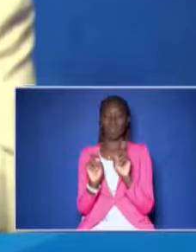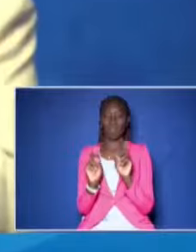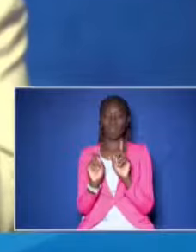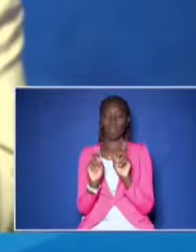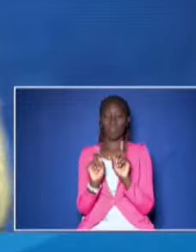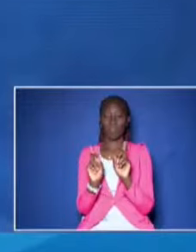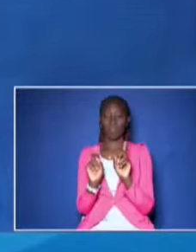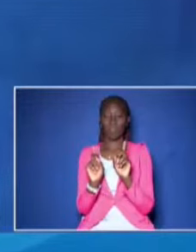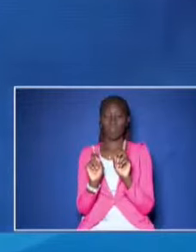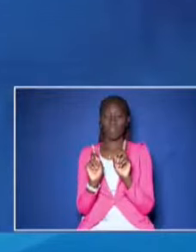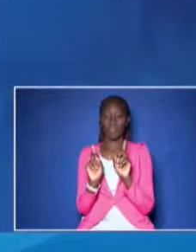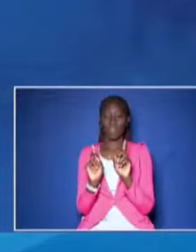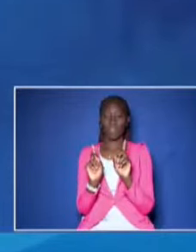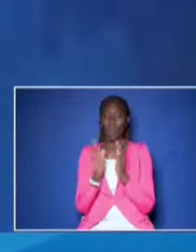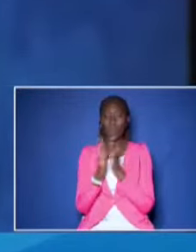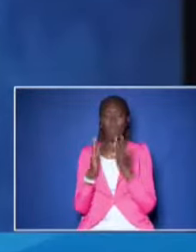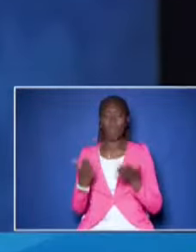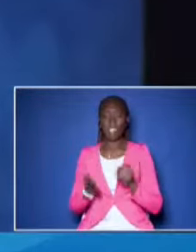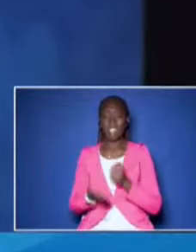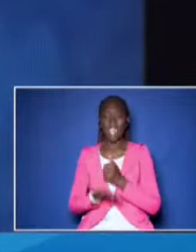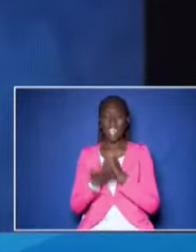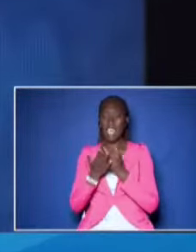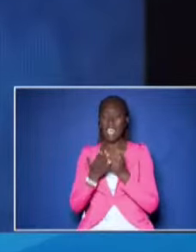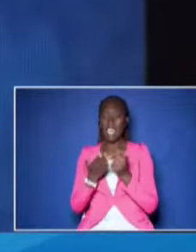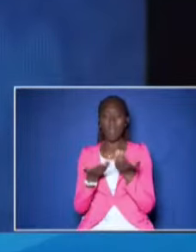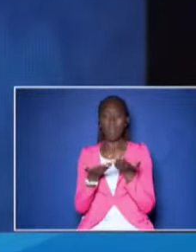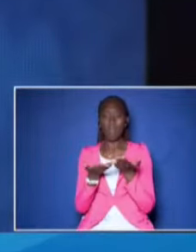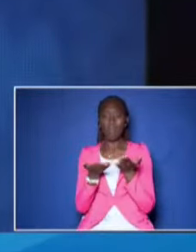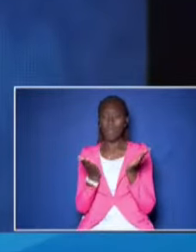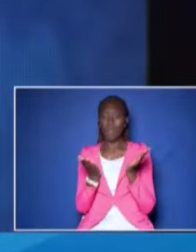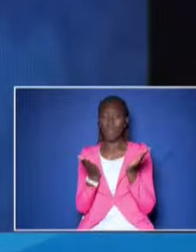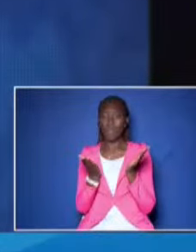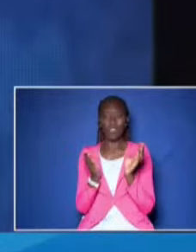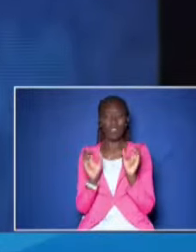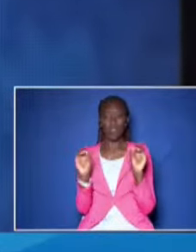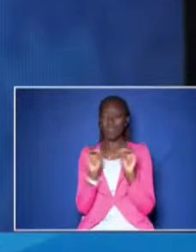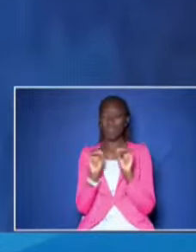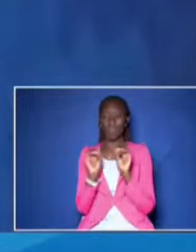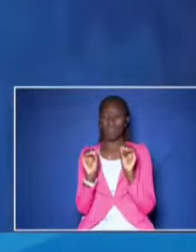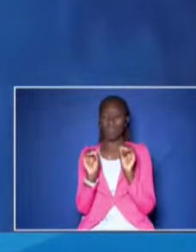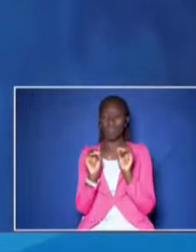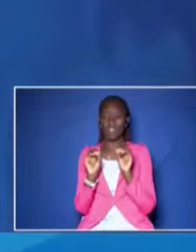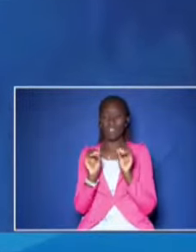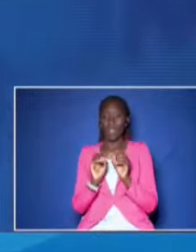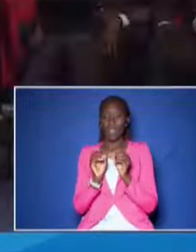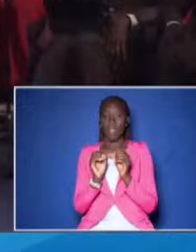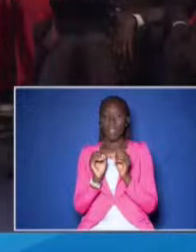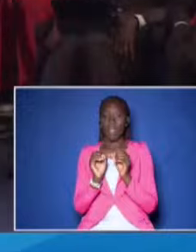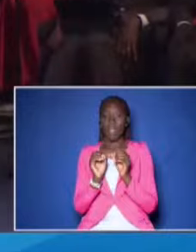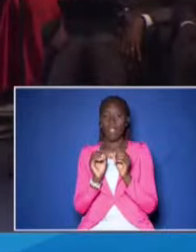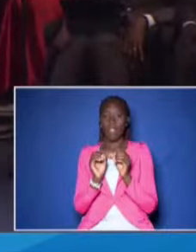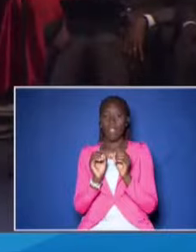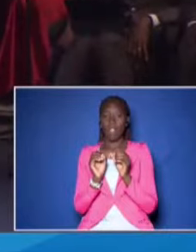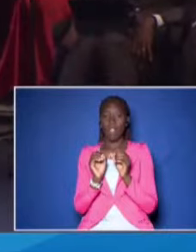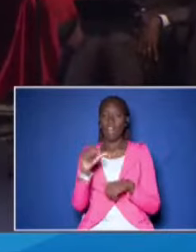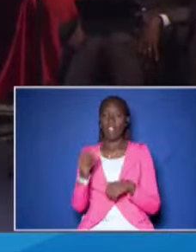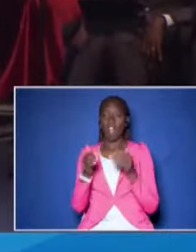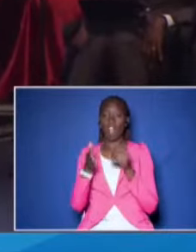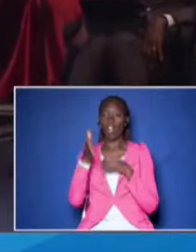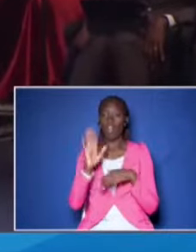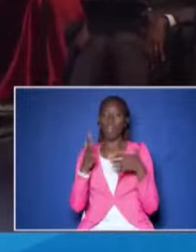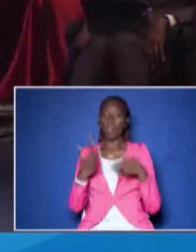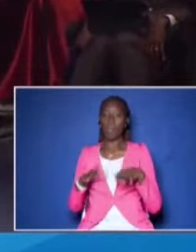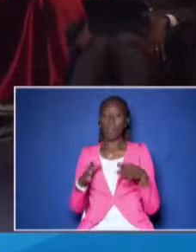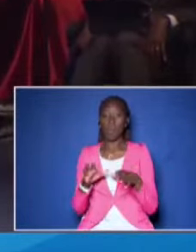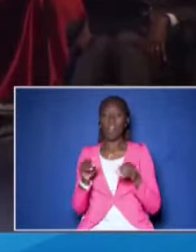books that cannot help you help God's people give them the